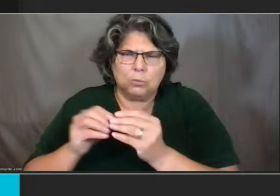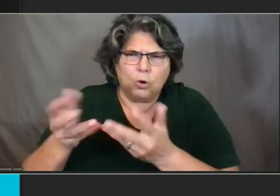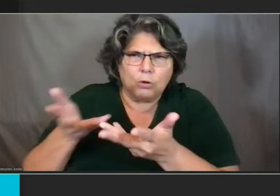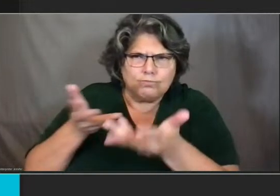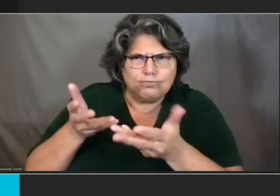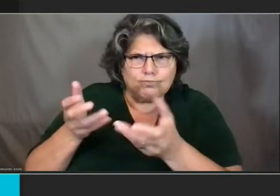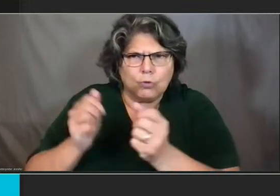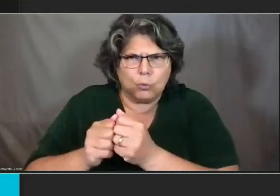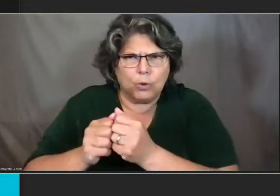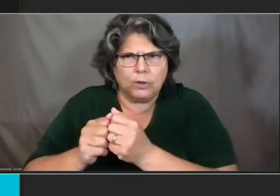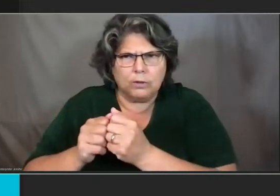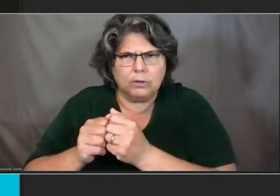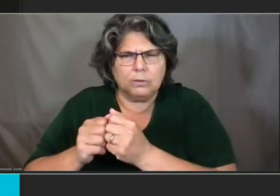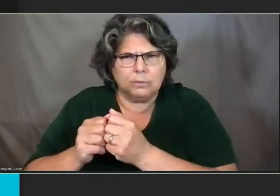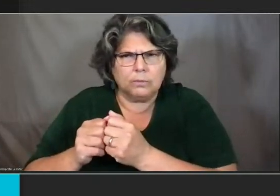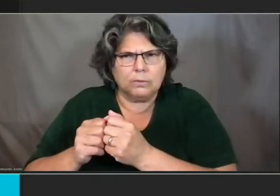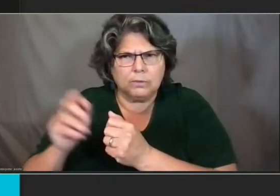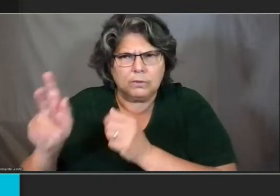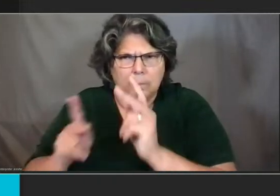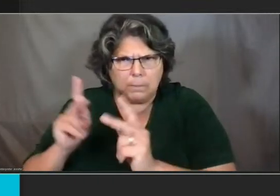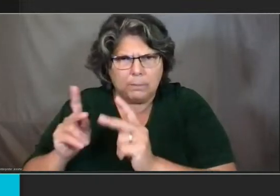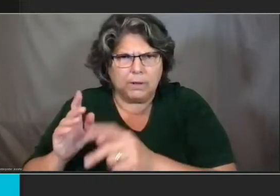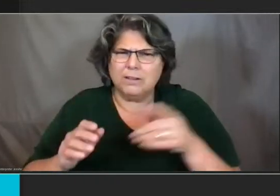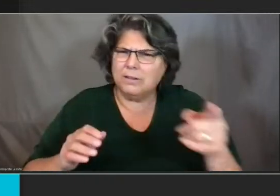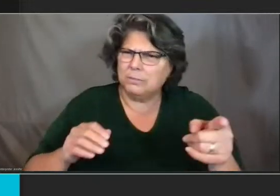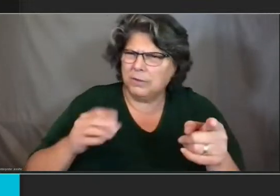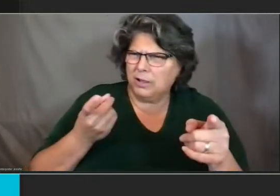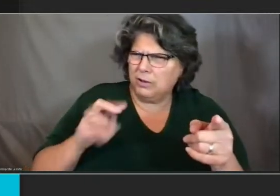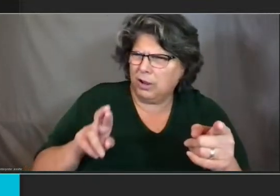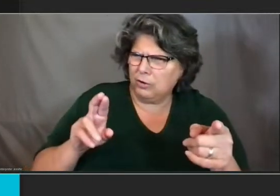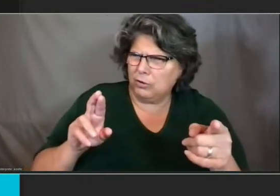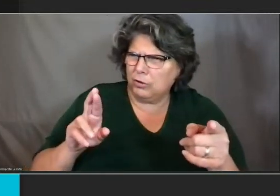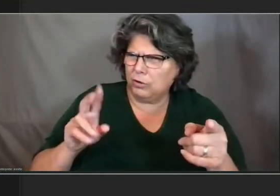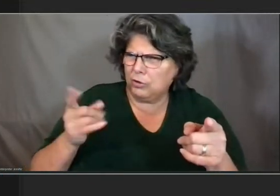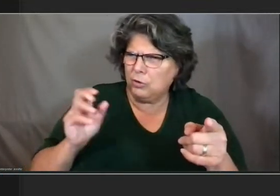the quartiles, do you want to say what the quartiles are, Kirk?